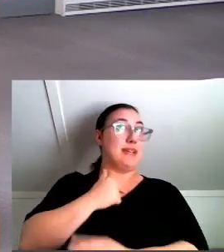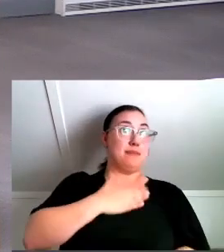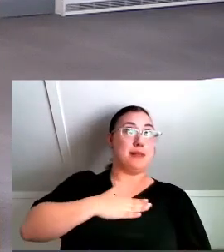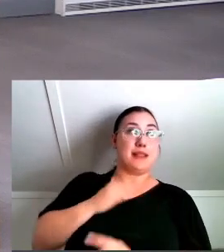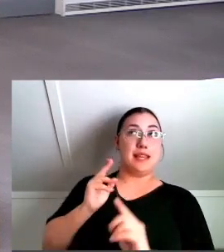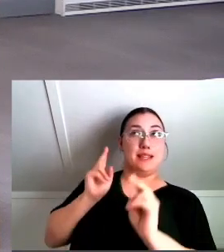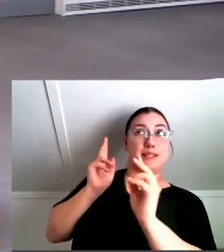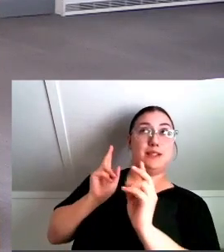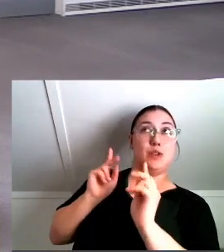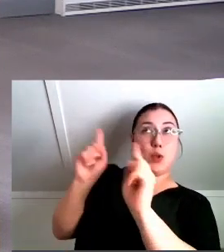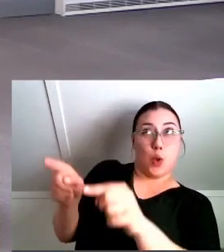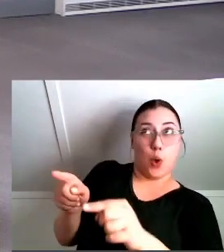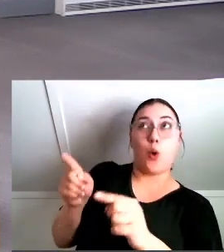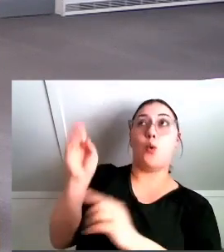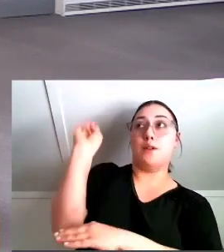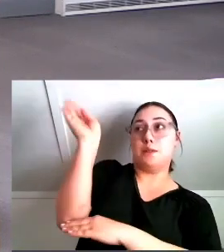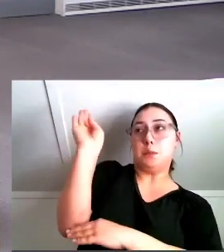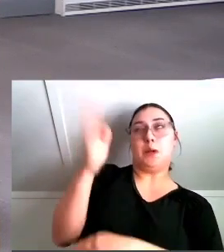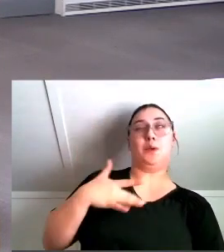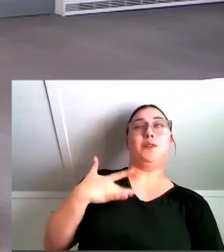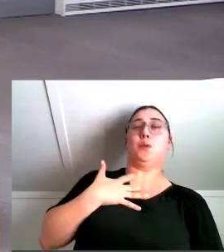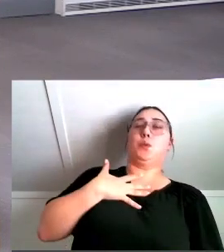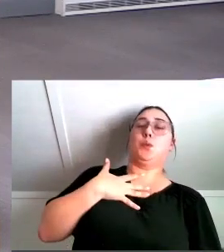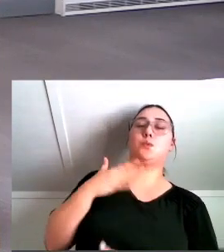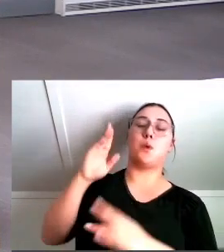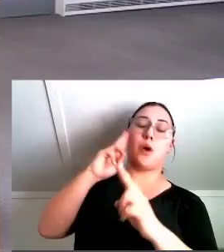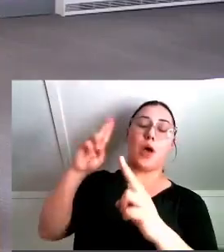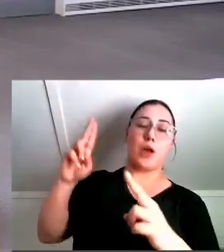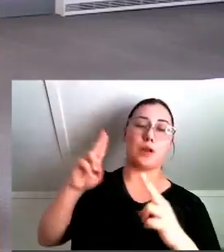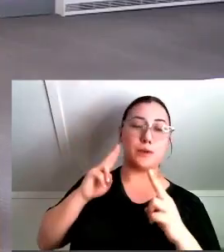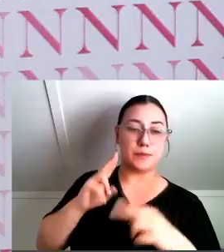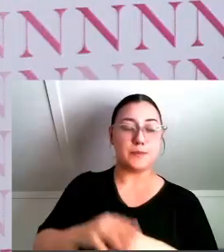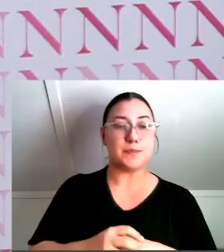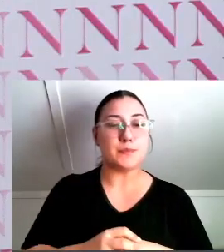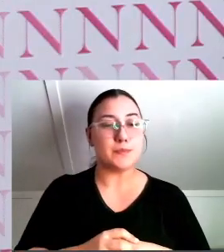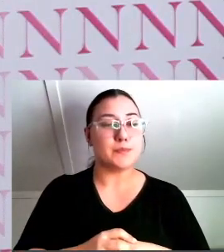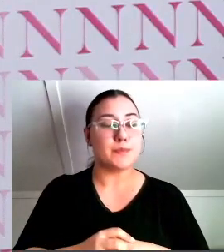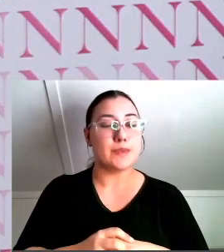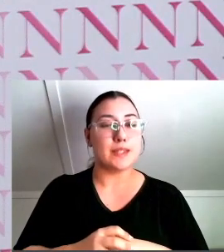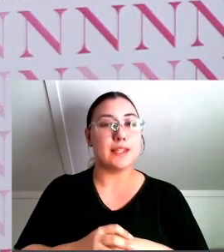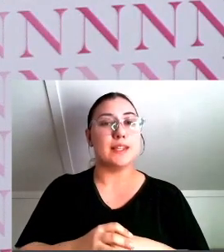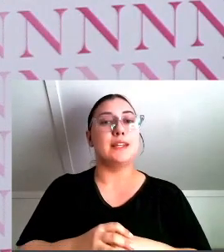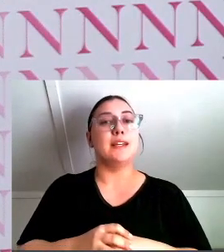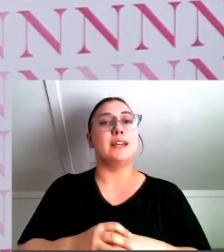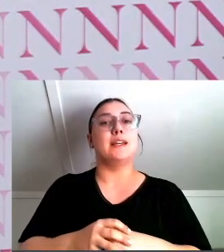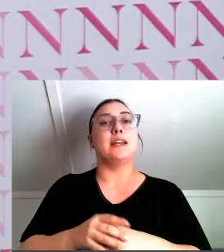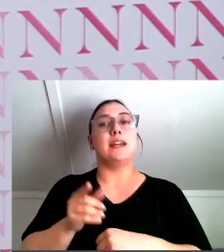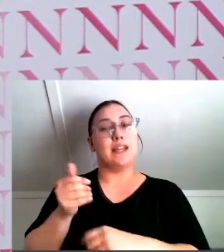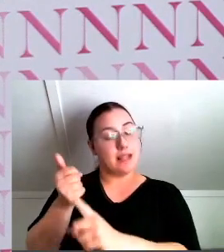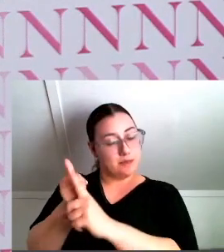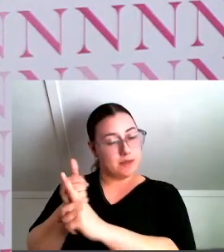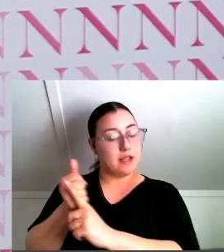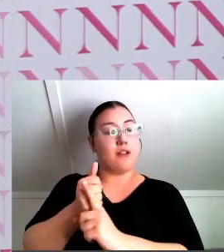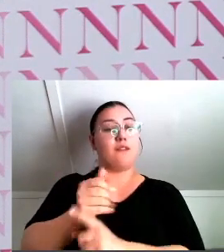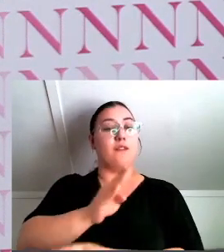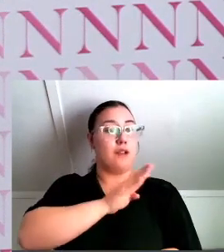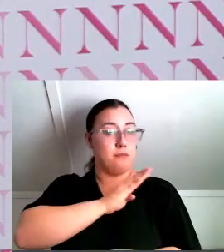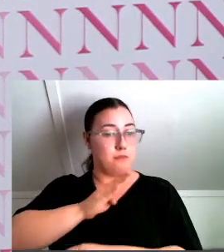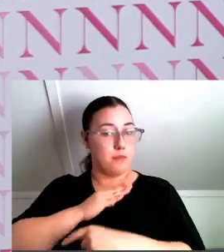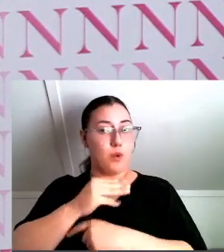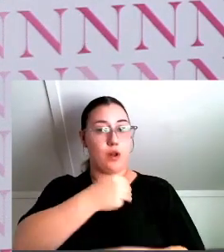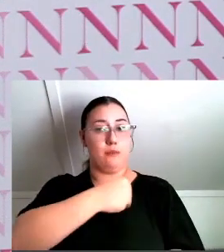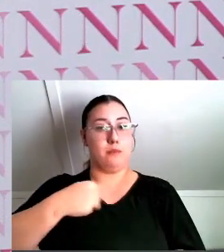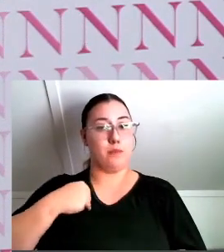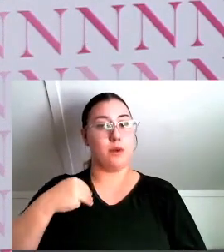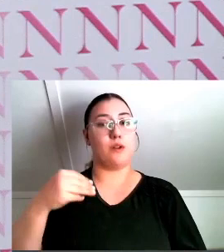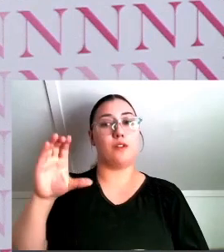ancestors. He's also a board member of the Society for City and Regional Planning History and a board member for the Comic Study Society.